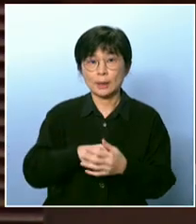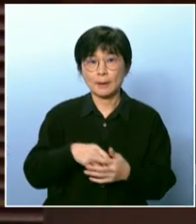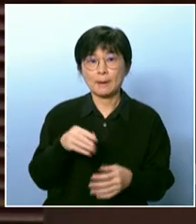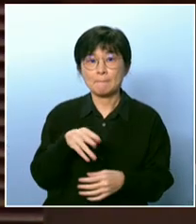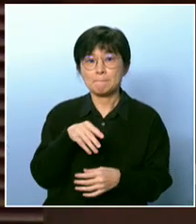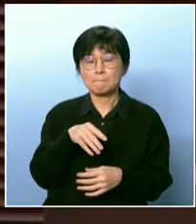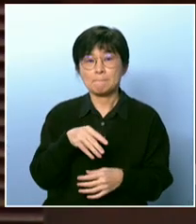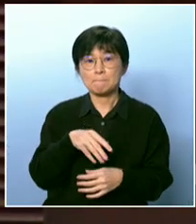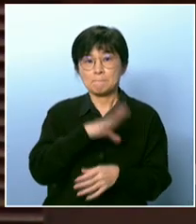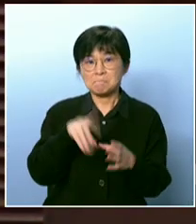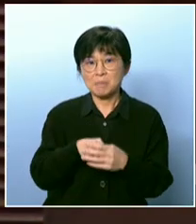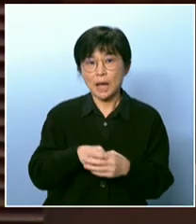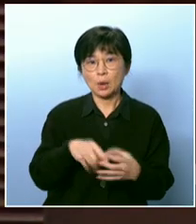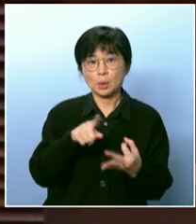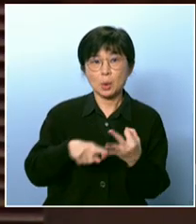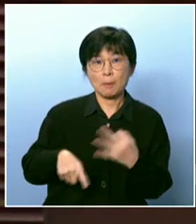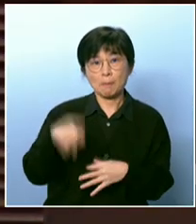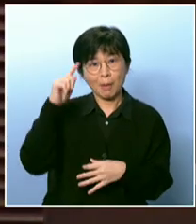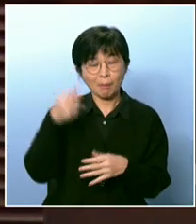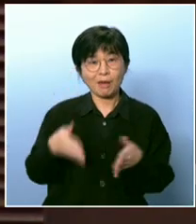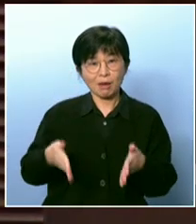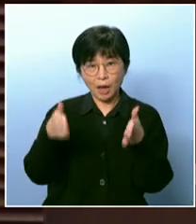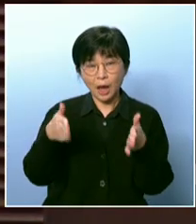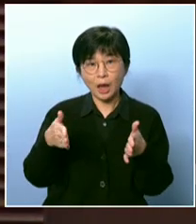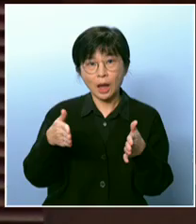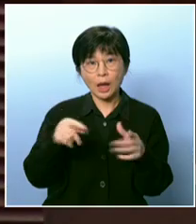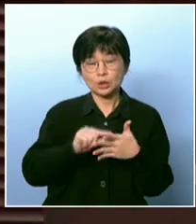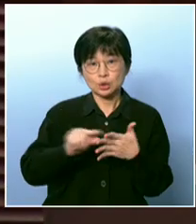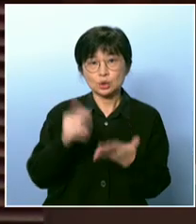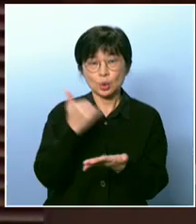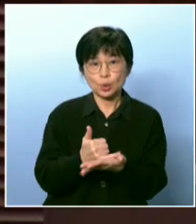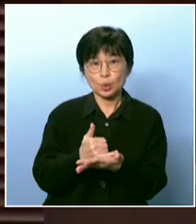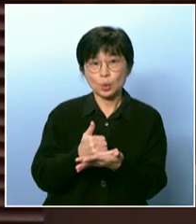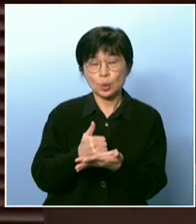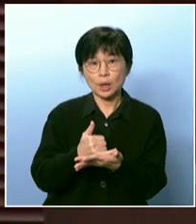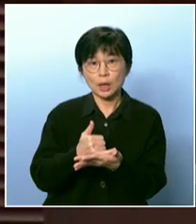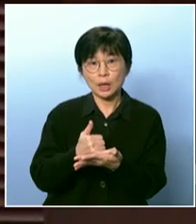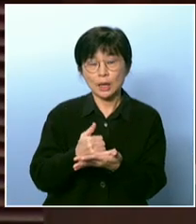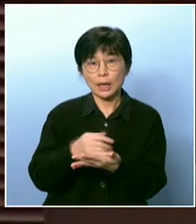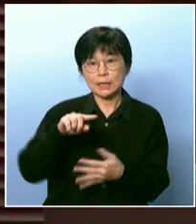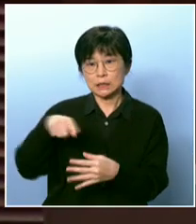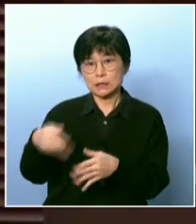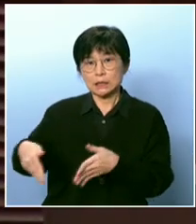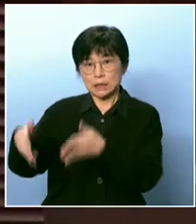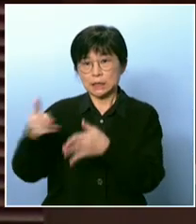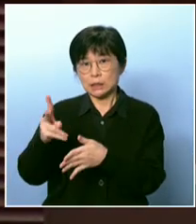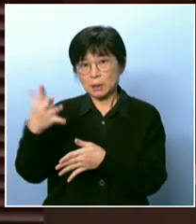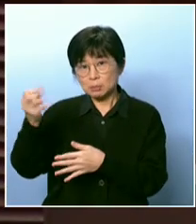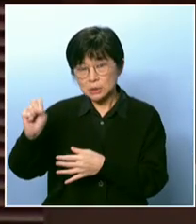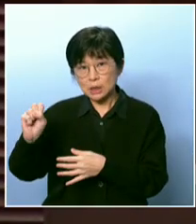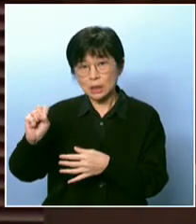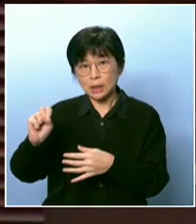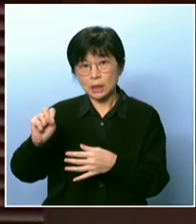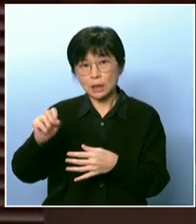for the general neighborhood, we have residential places on Human Street. We